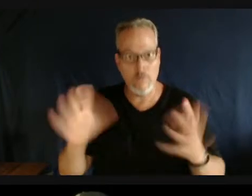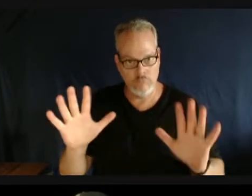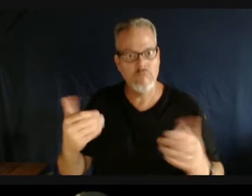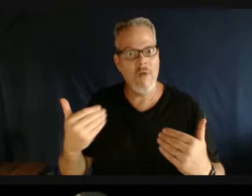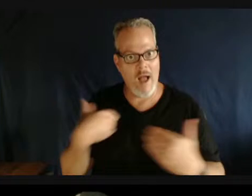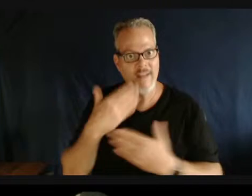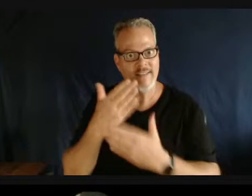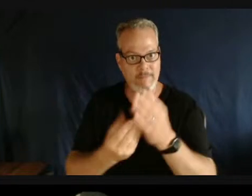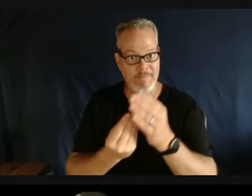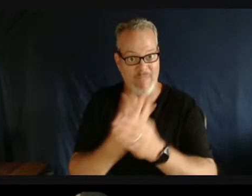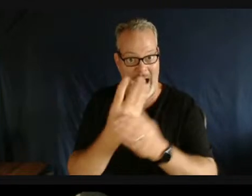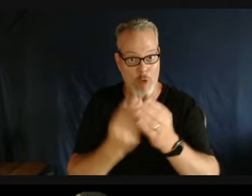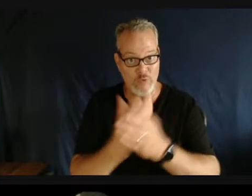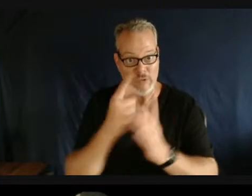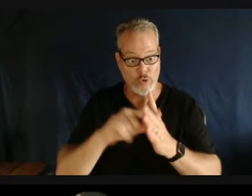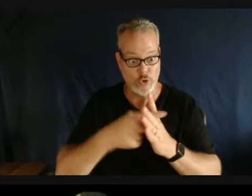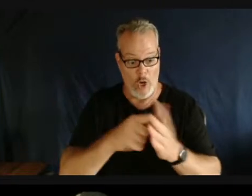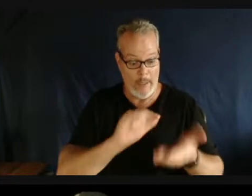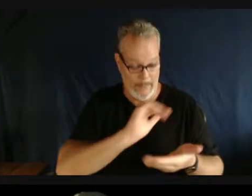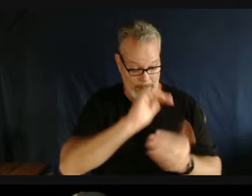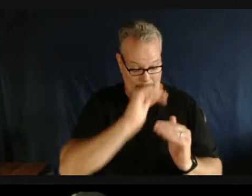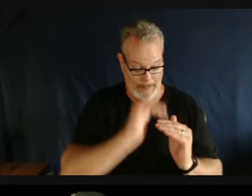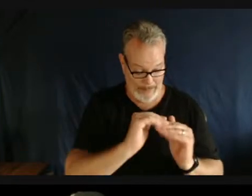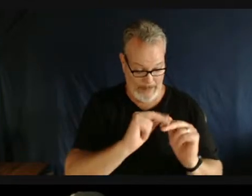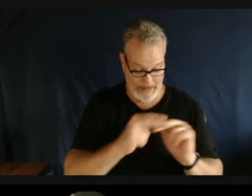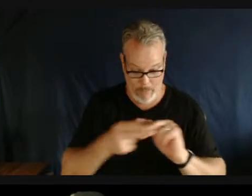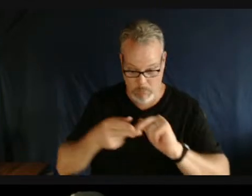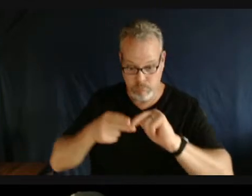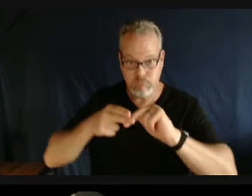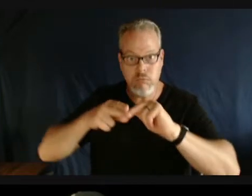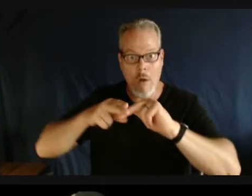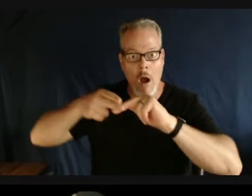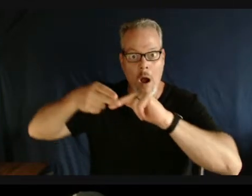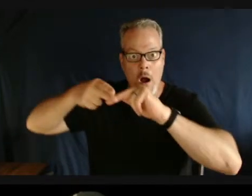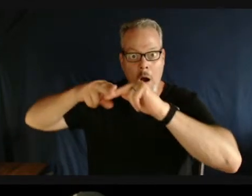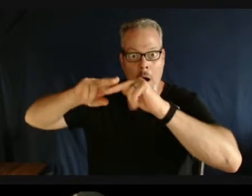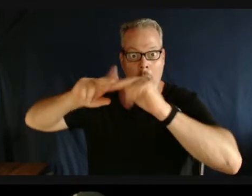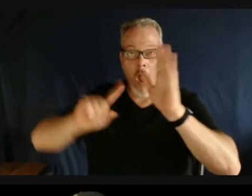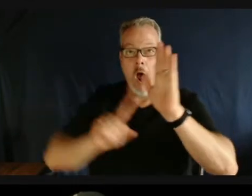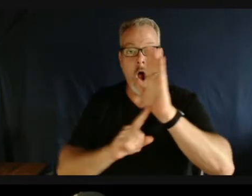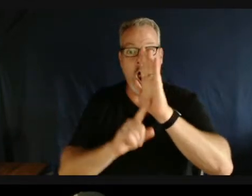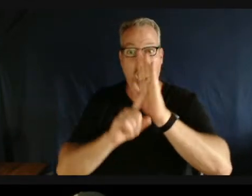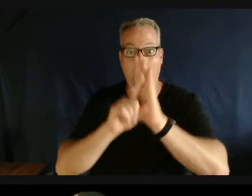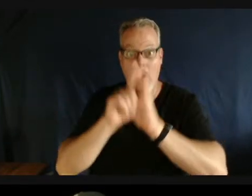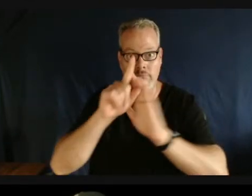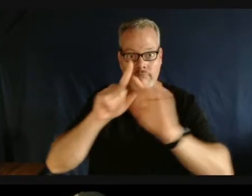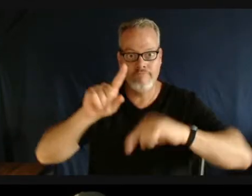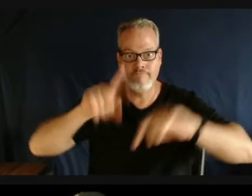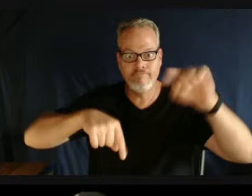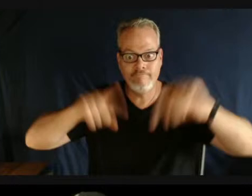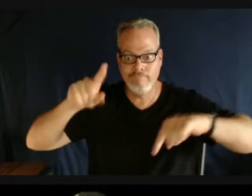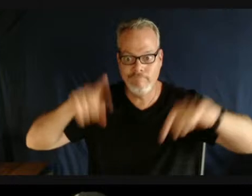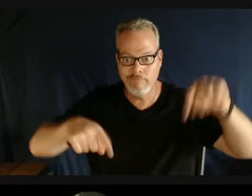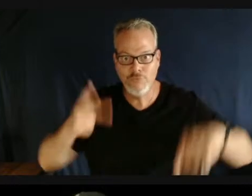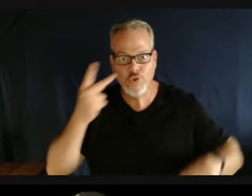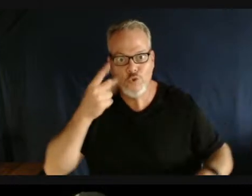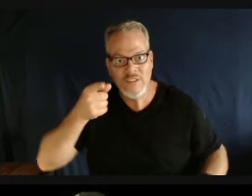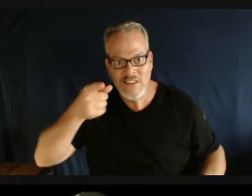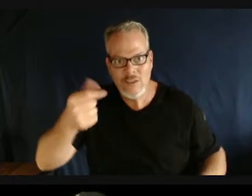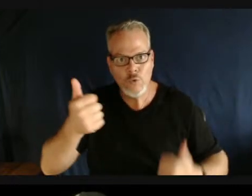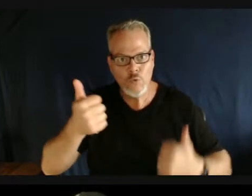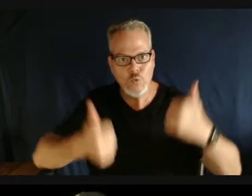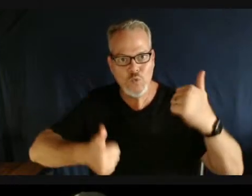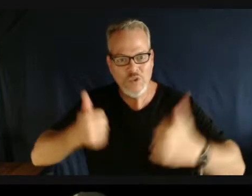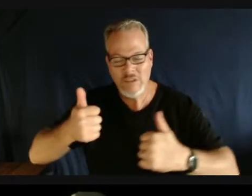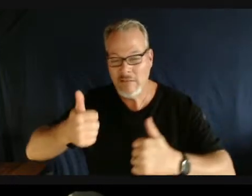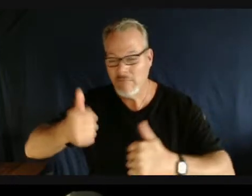beginning lower and then growing in height. They do have some variability in which episodes produce the highest fountains. Then towards the